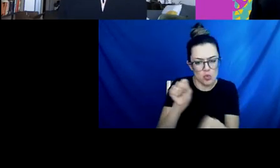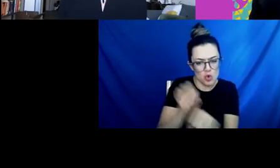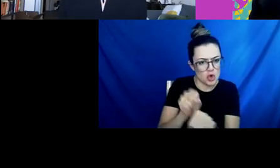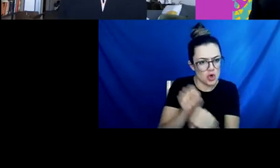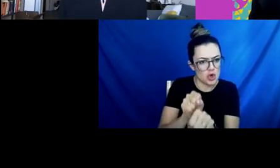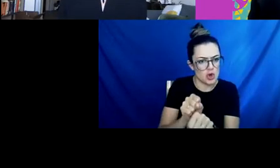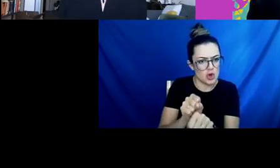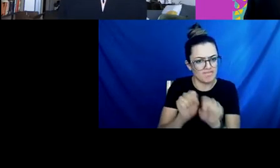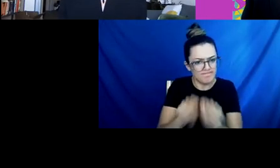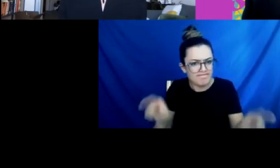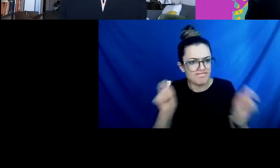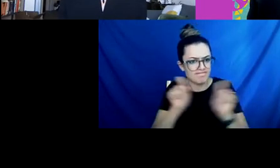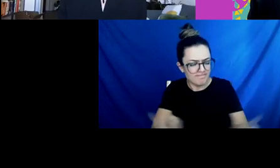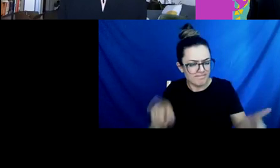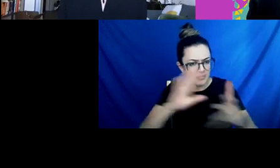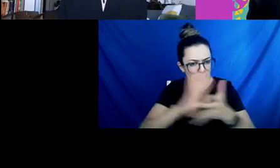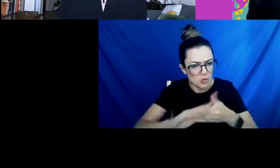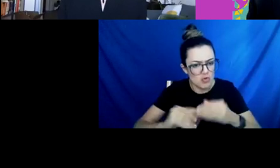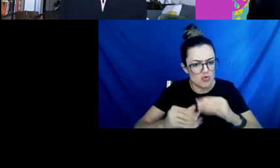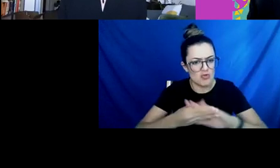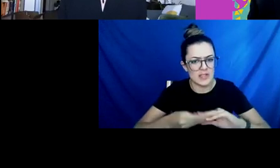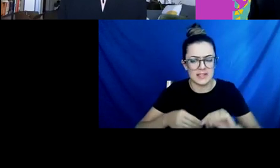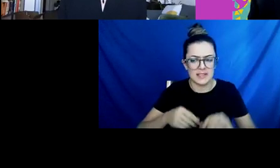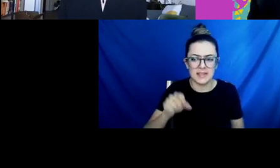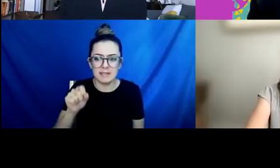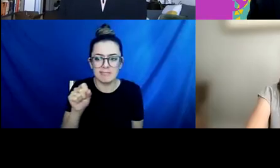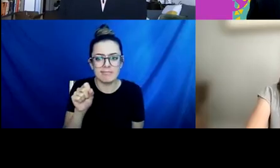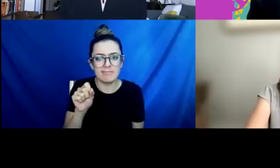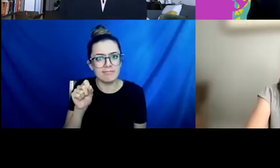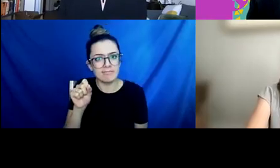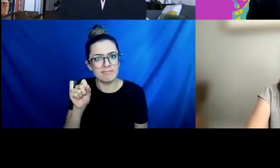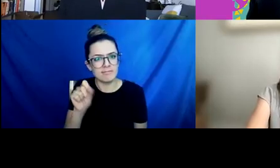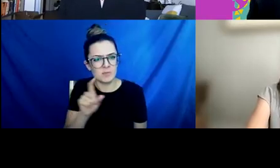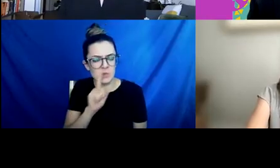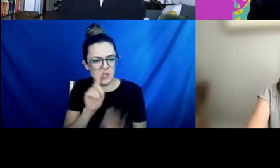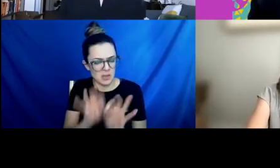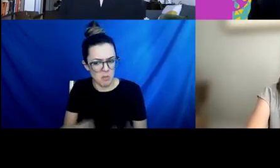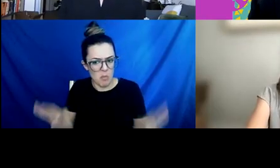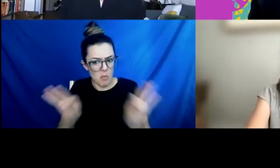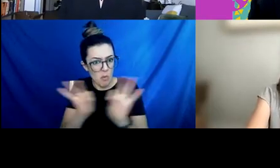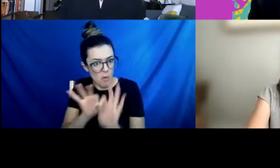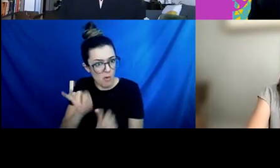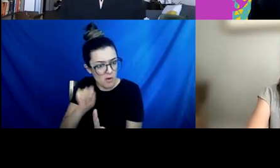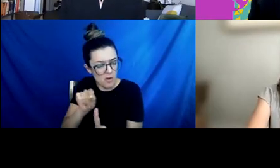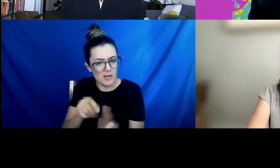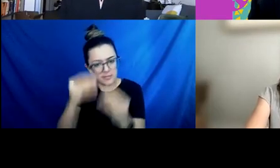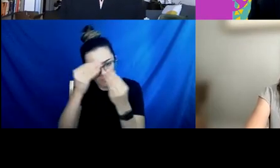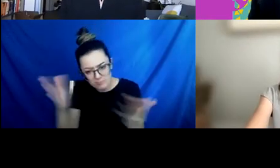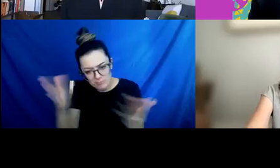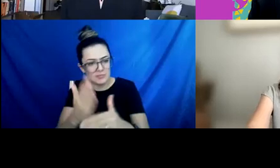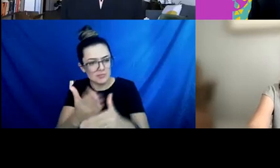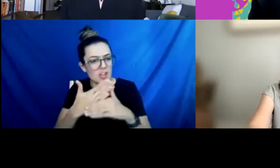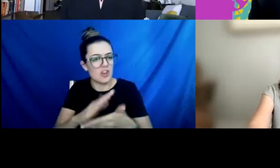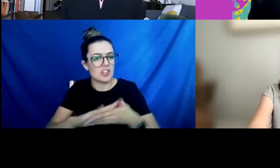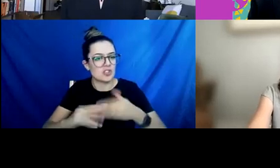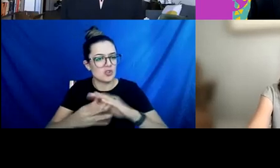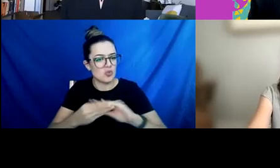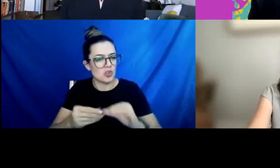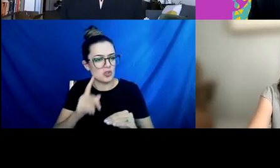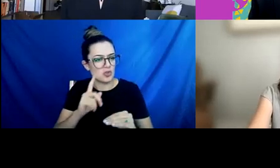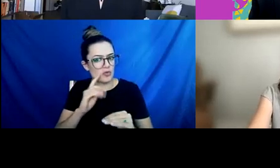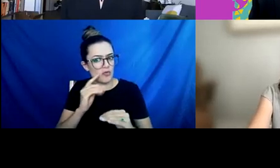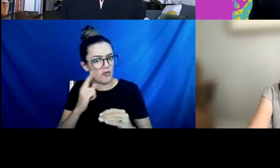mean, the flash and the emptiness, but really about the substance and telling stories that make a difference. So thank you for that. And then